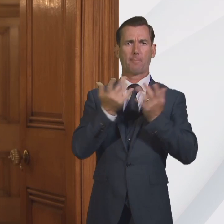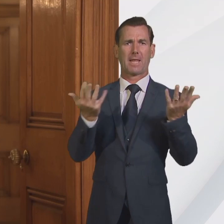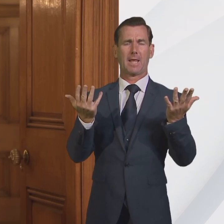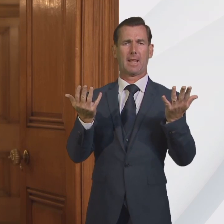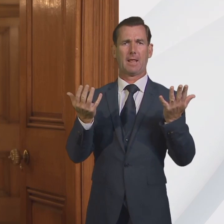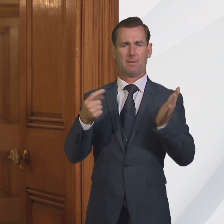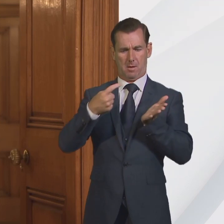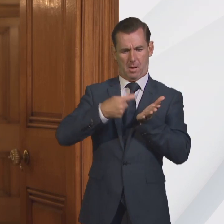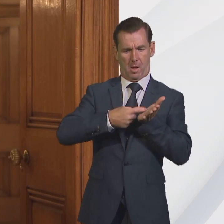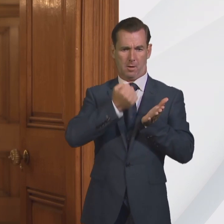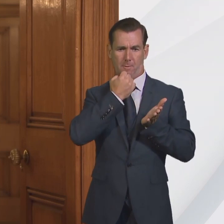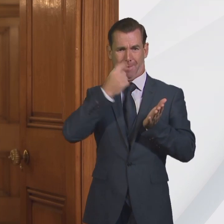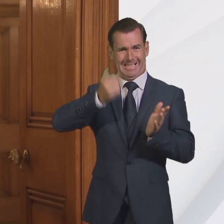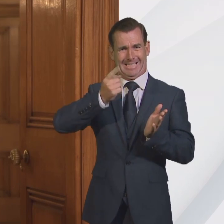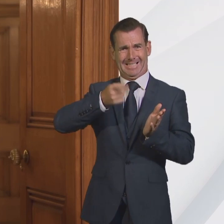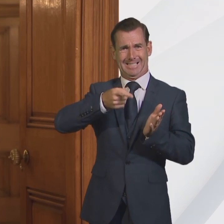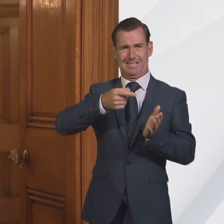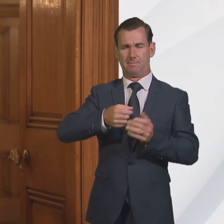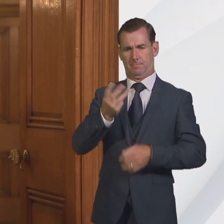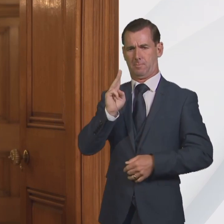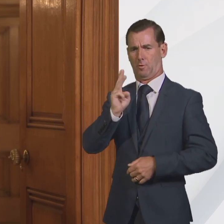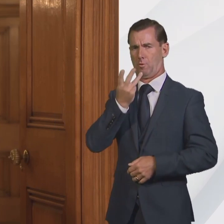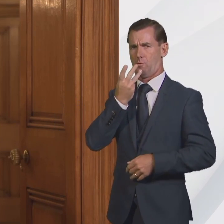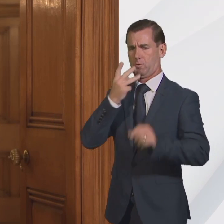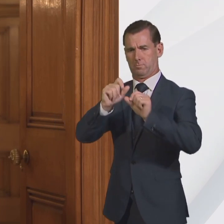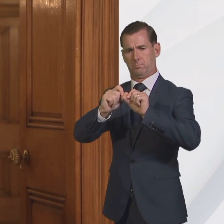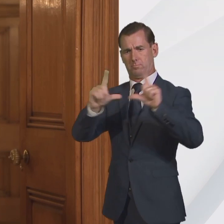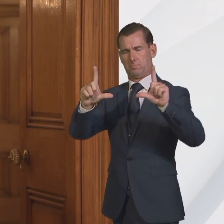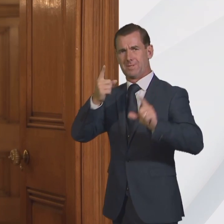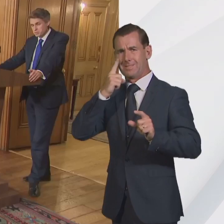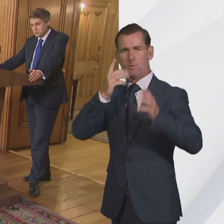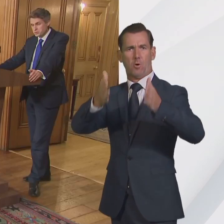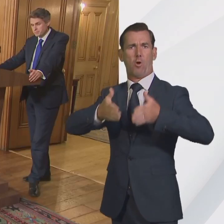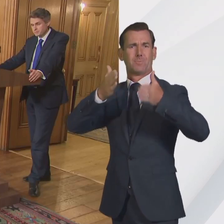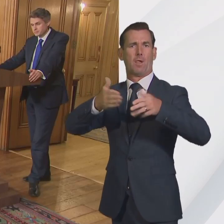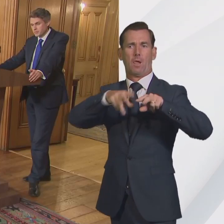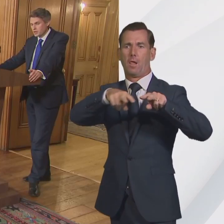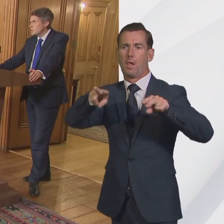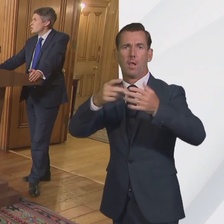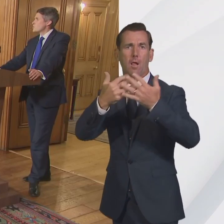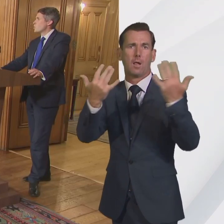person. The third slide shows the latest data from hospitals.